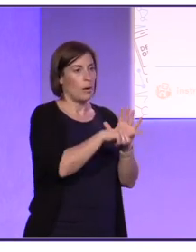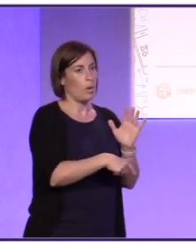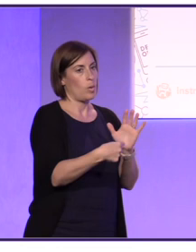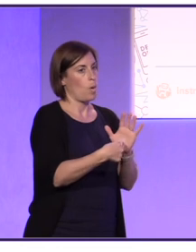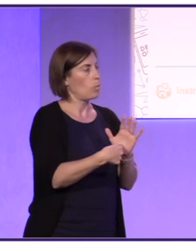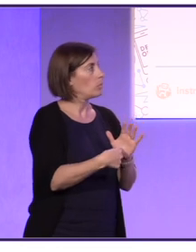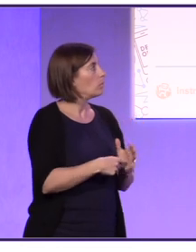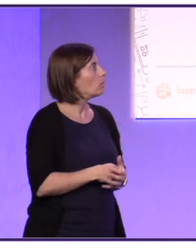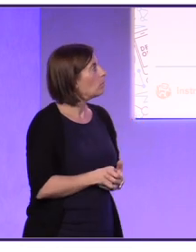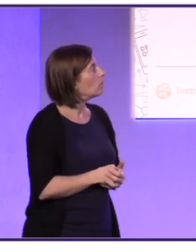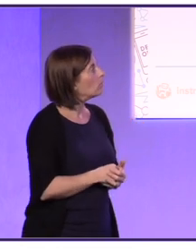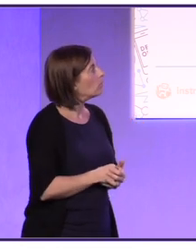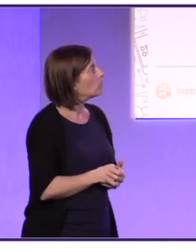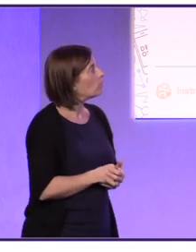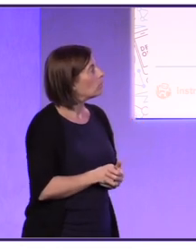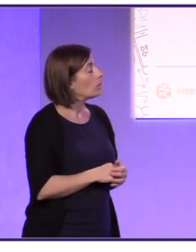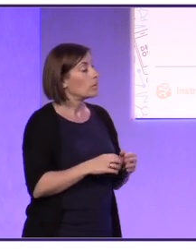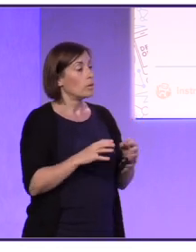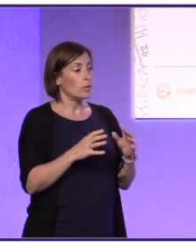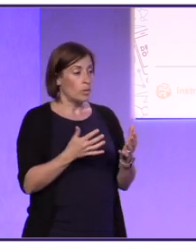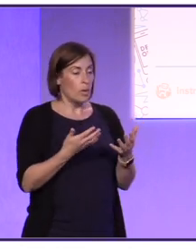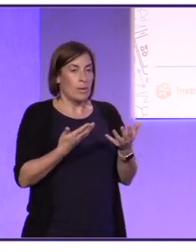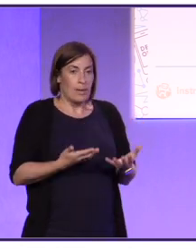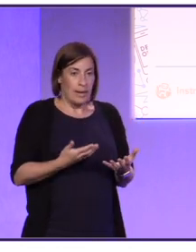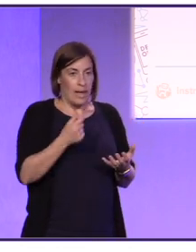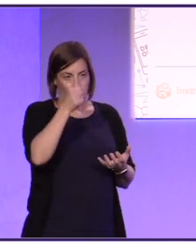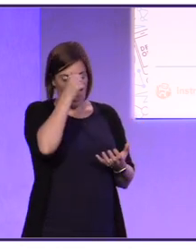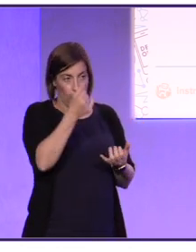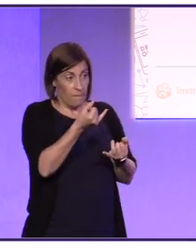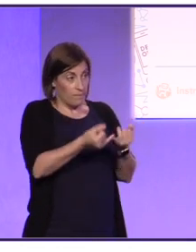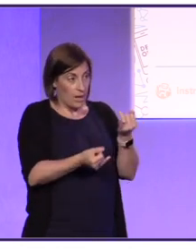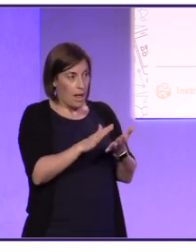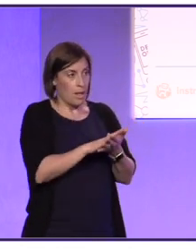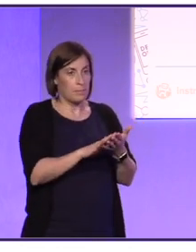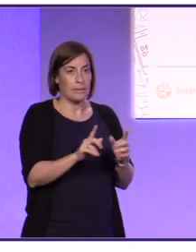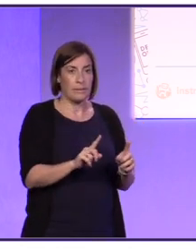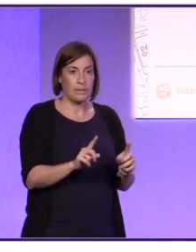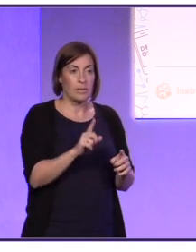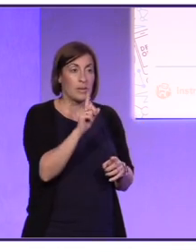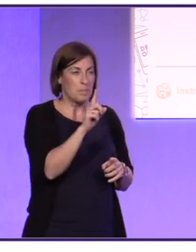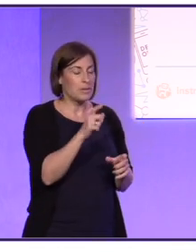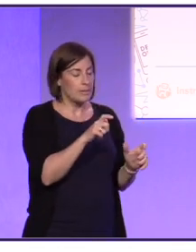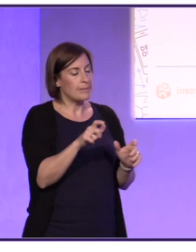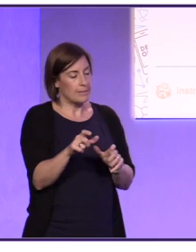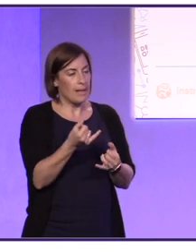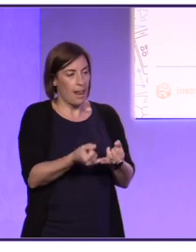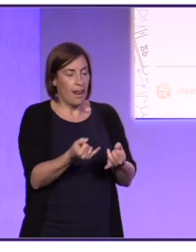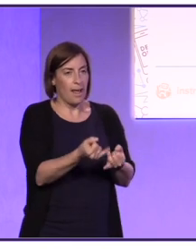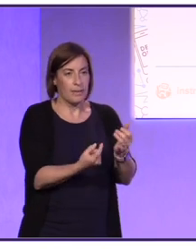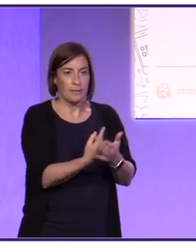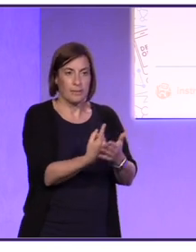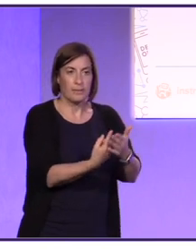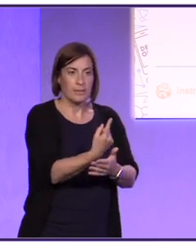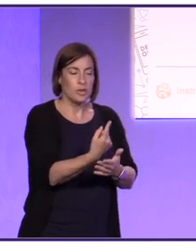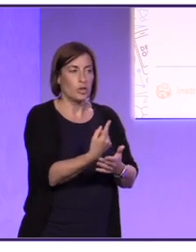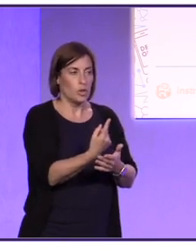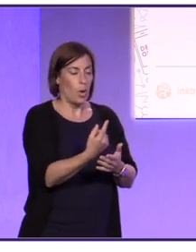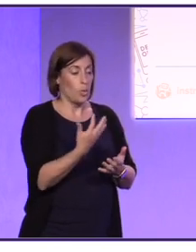we now understand what failure means to us, but there's still going to be failure. So what do we do